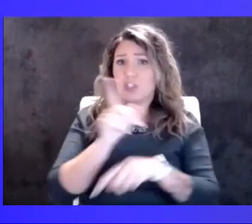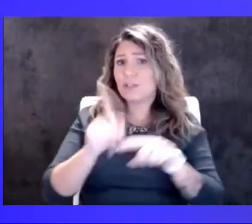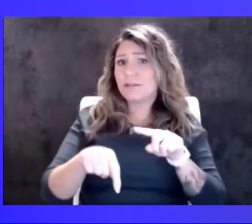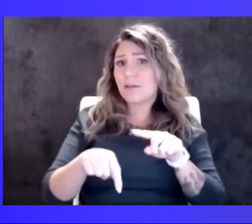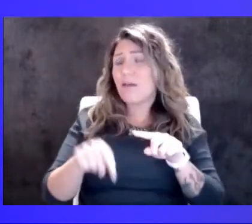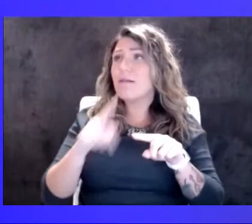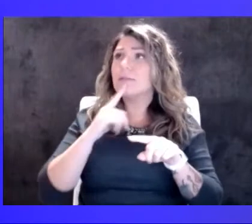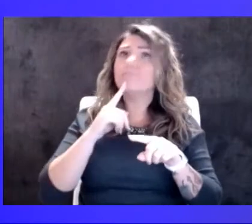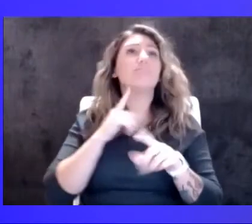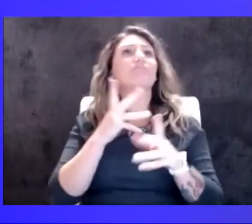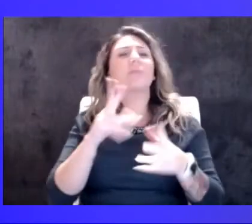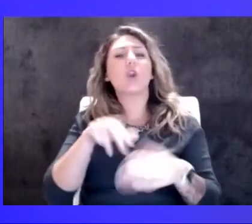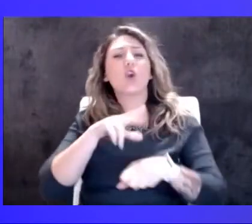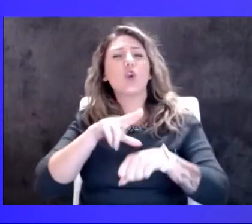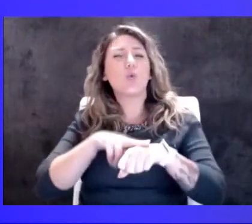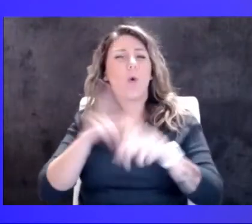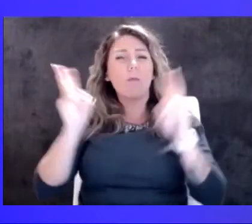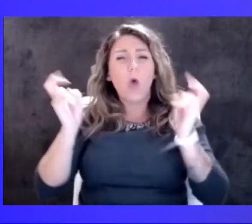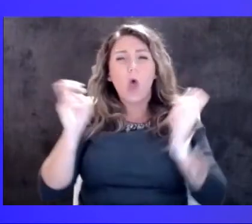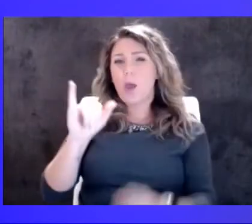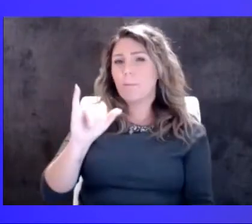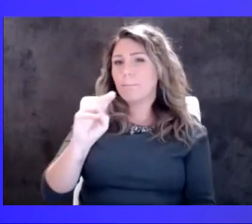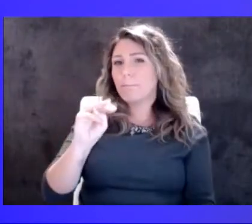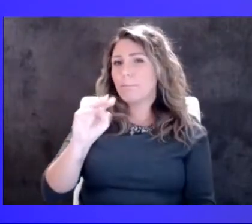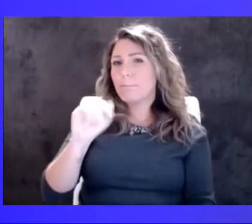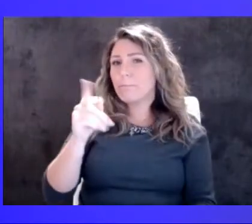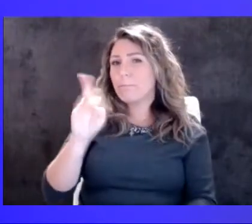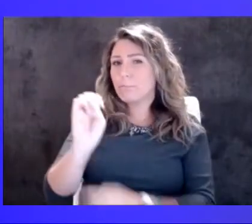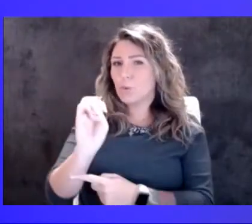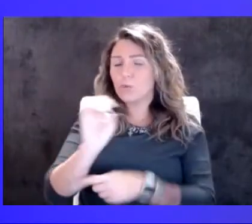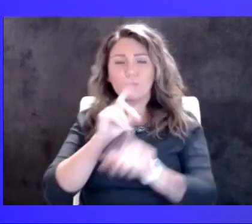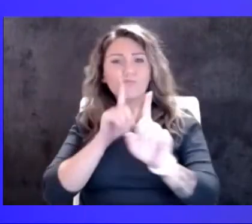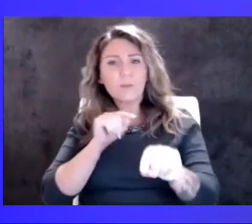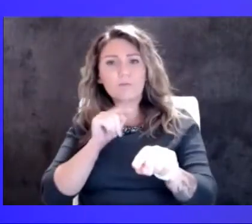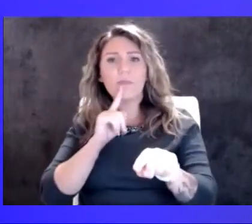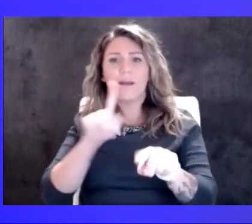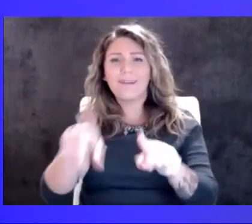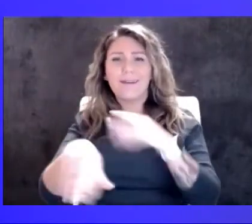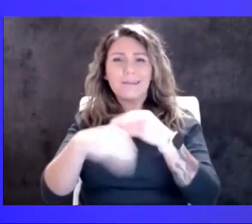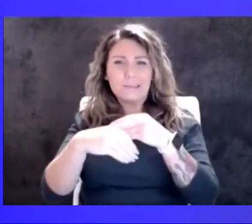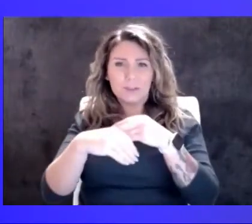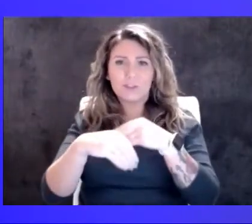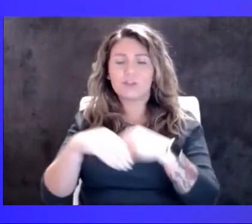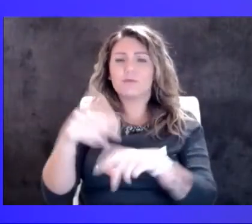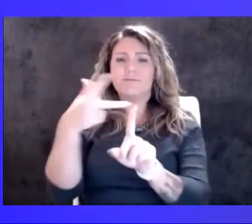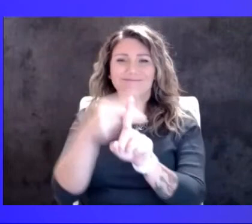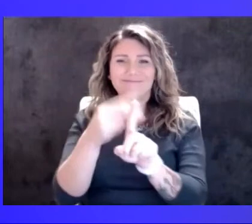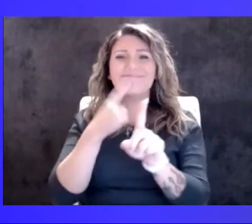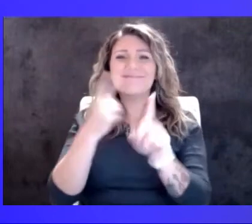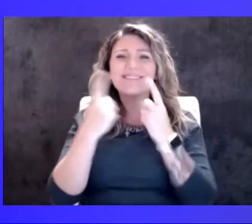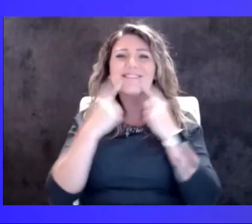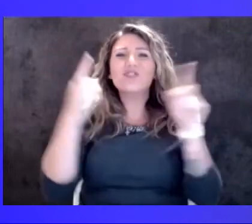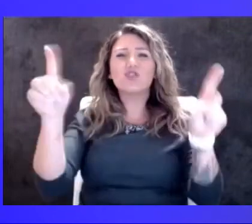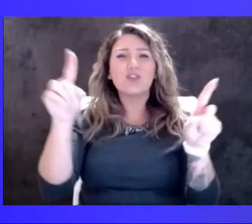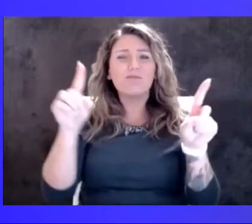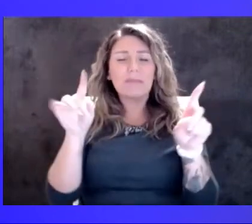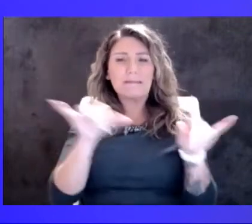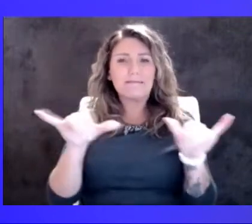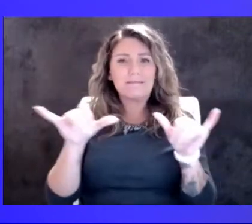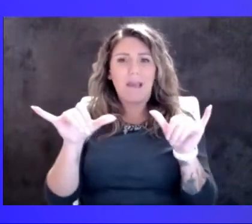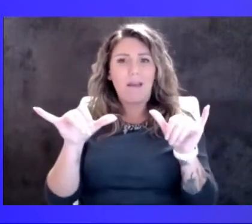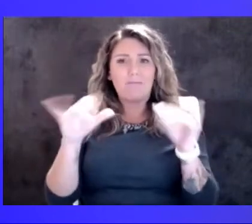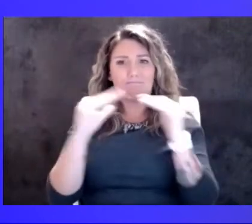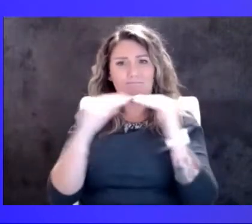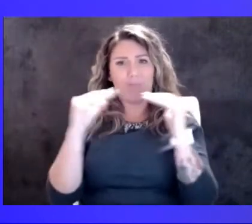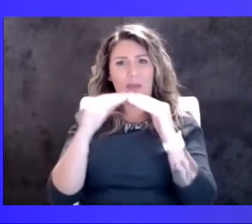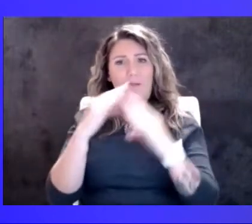consider a normal immune response, they're likely going to need additional vaccination to achieve the same level of immunity of someone